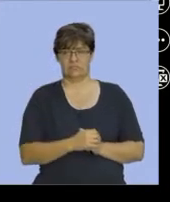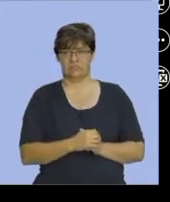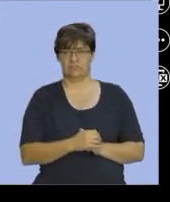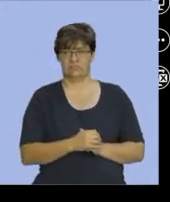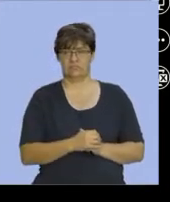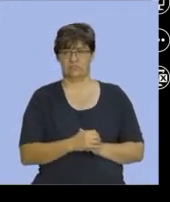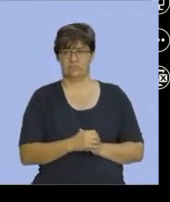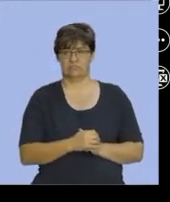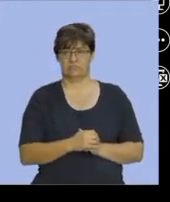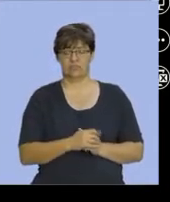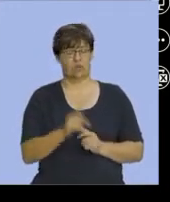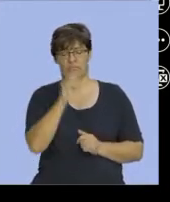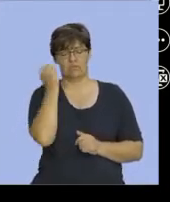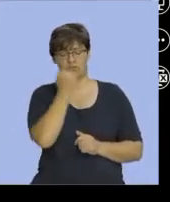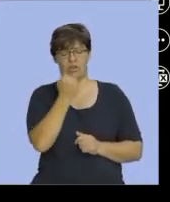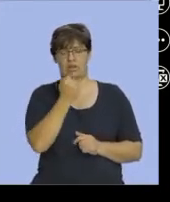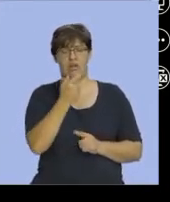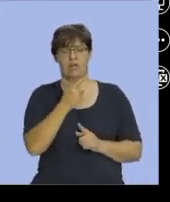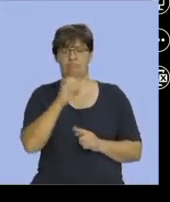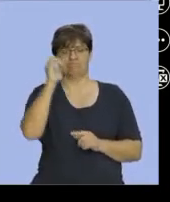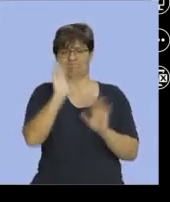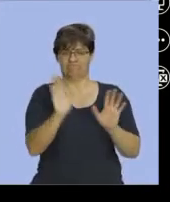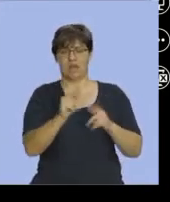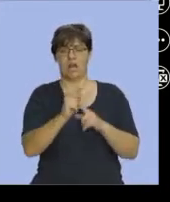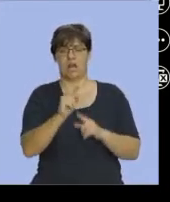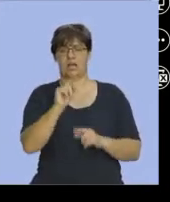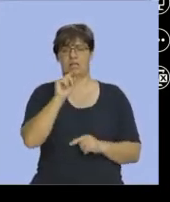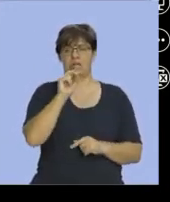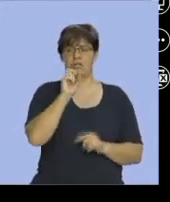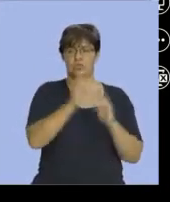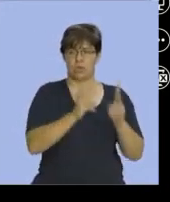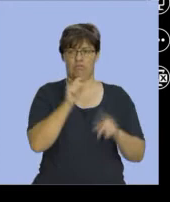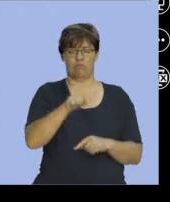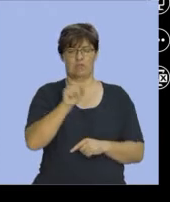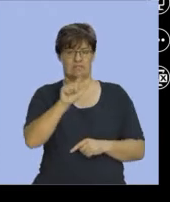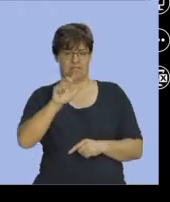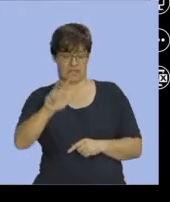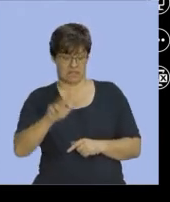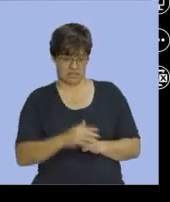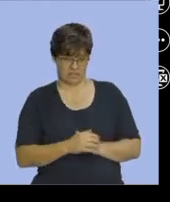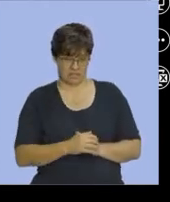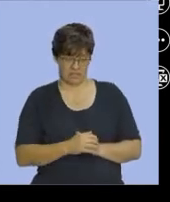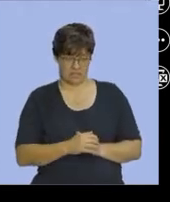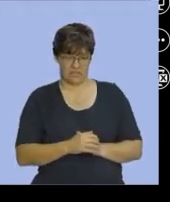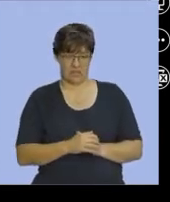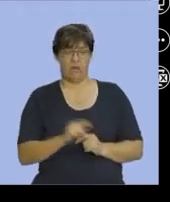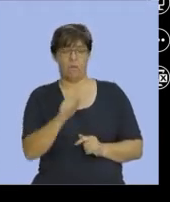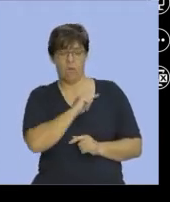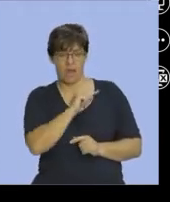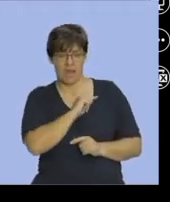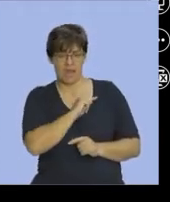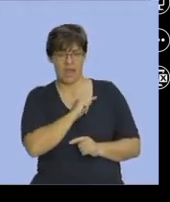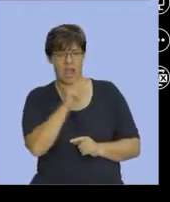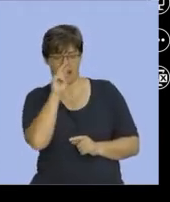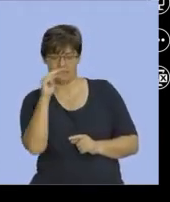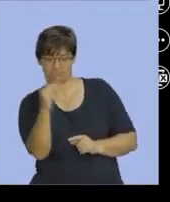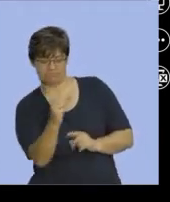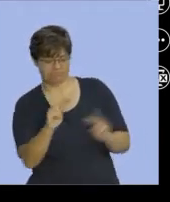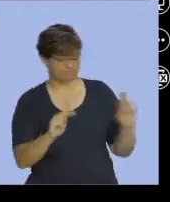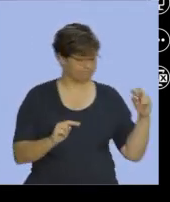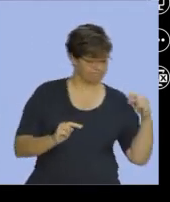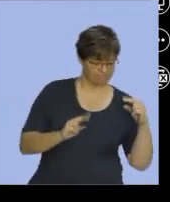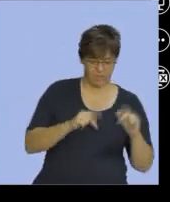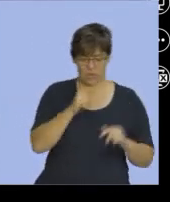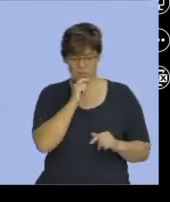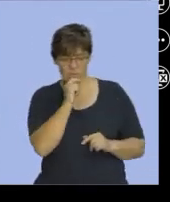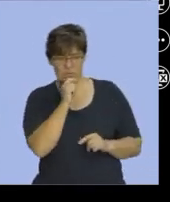12.78. Right, so you can see that this is just when we are trying to look at different perspectives